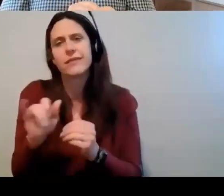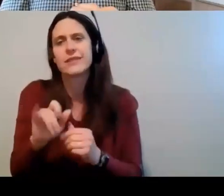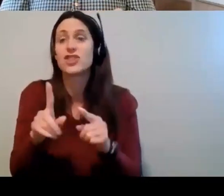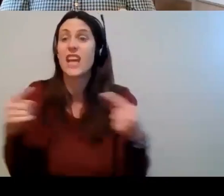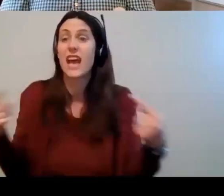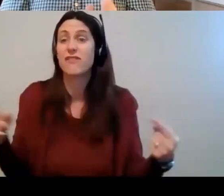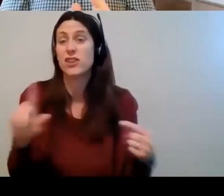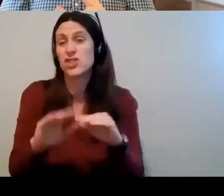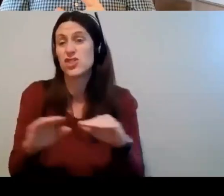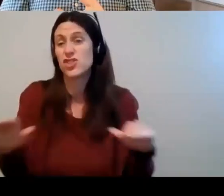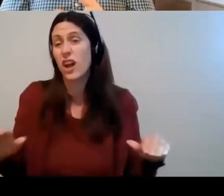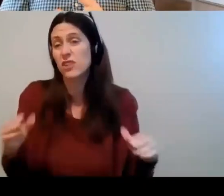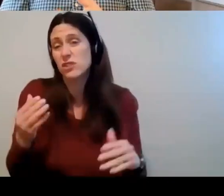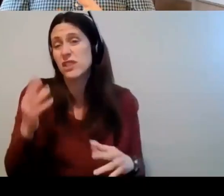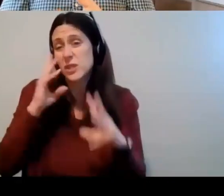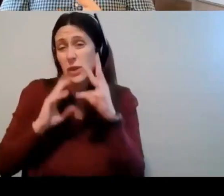we know that